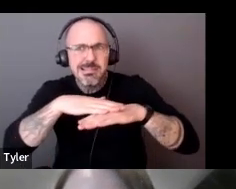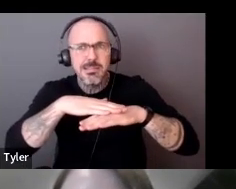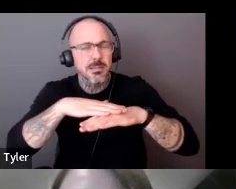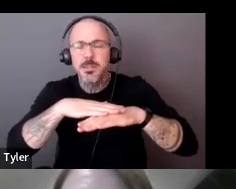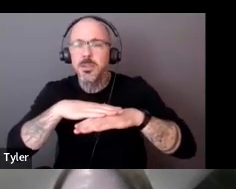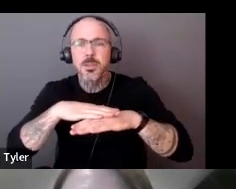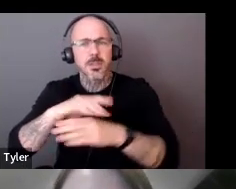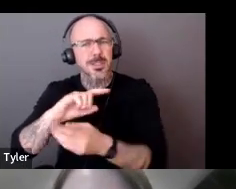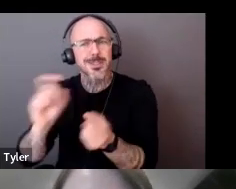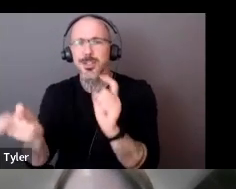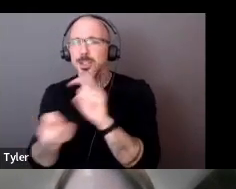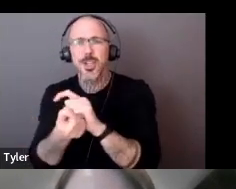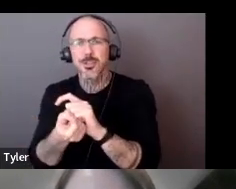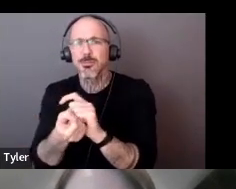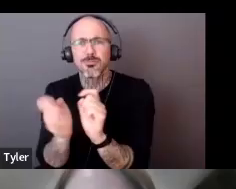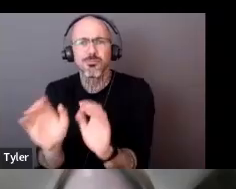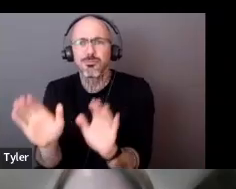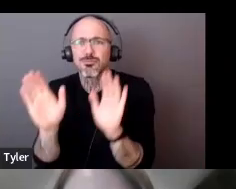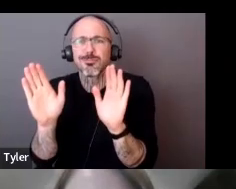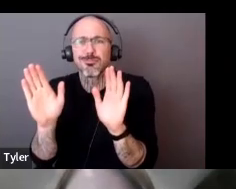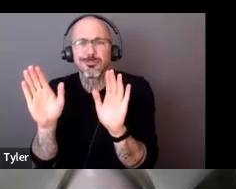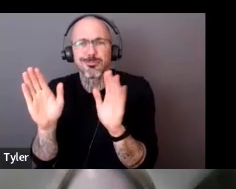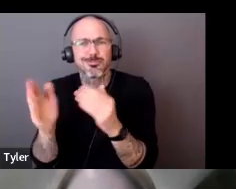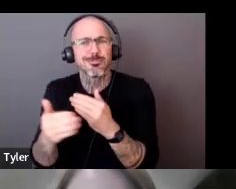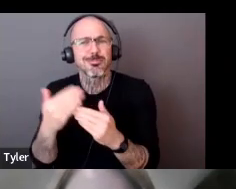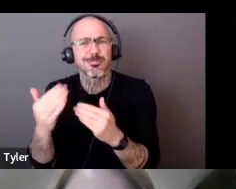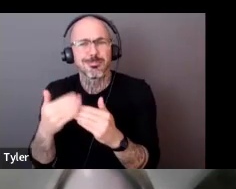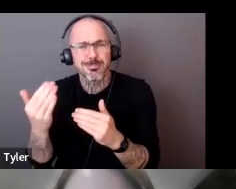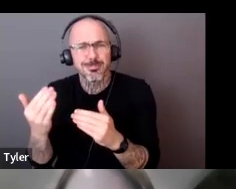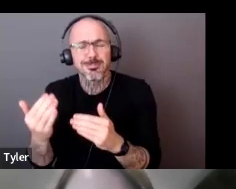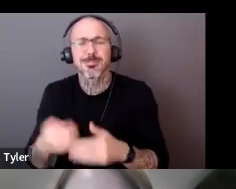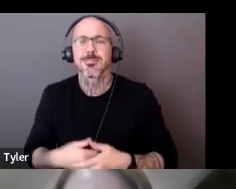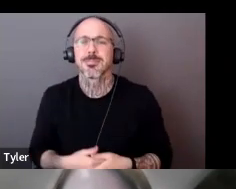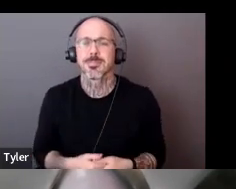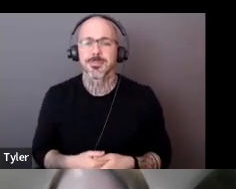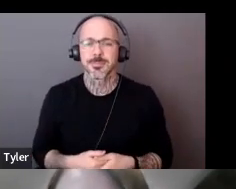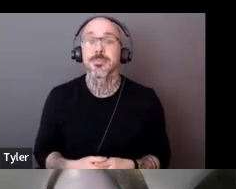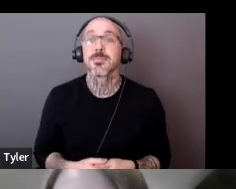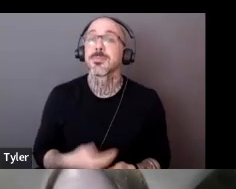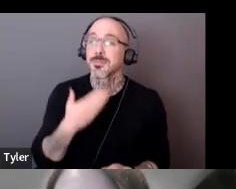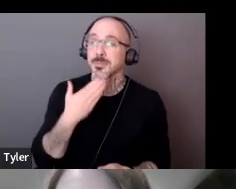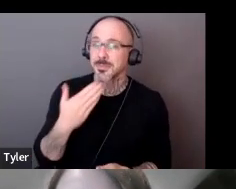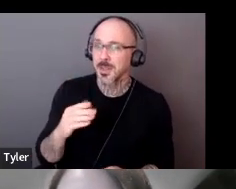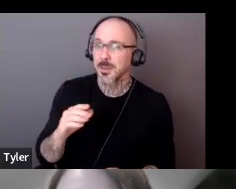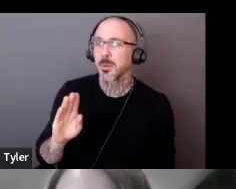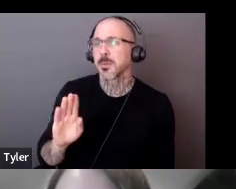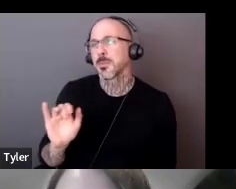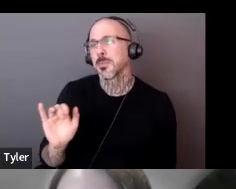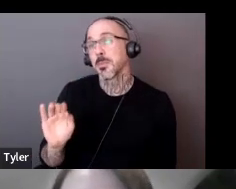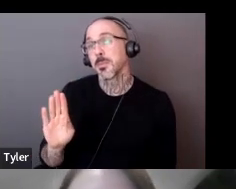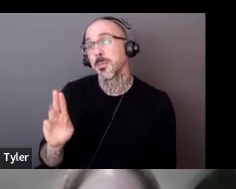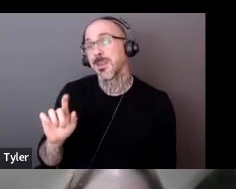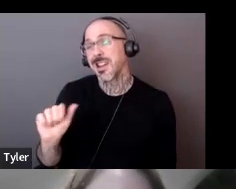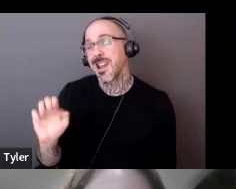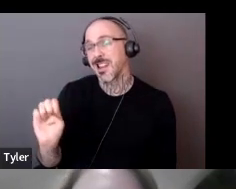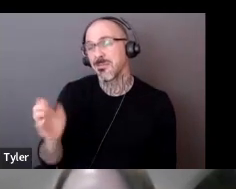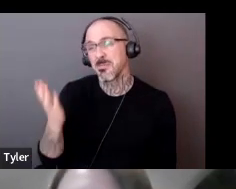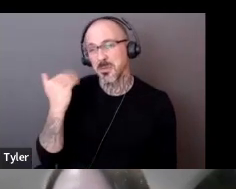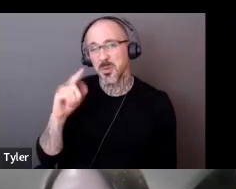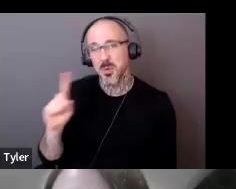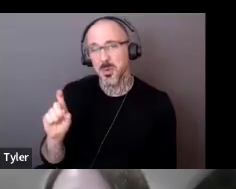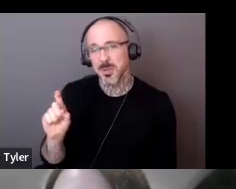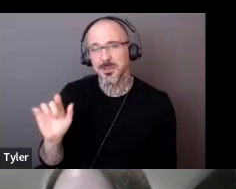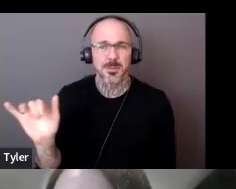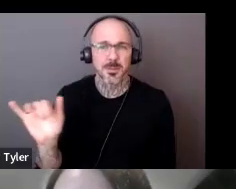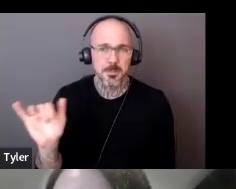Thank you. And I'm going to ask you the same question as I asked Brianne. Is there any advice, or what would you tell